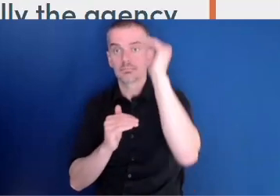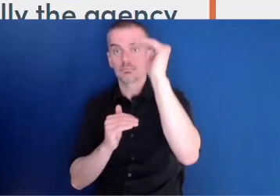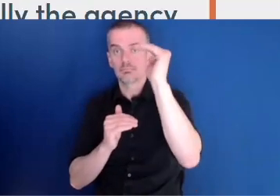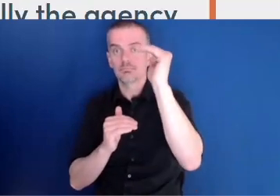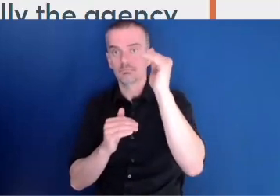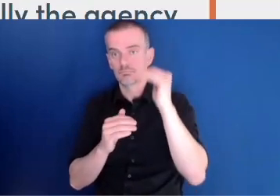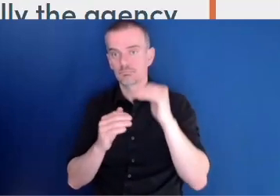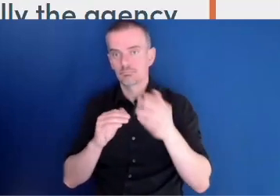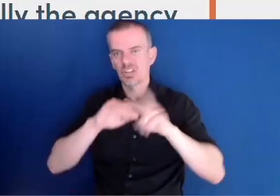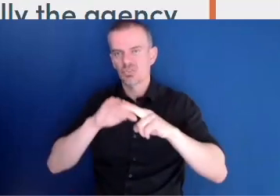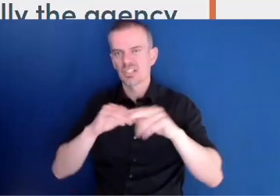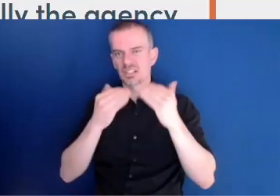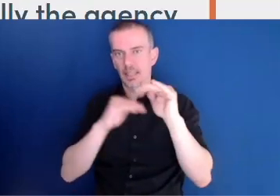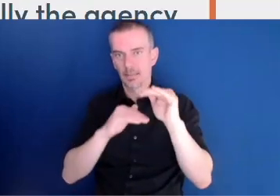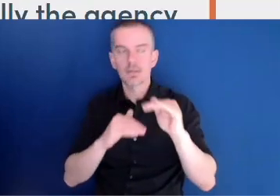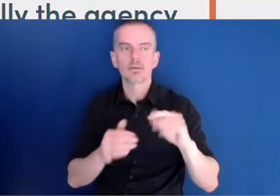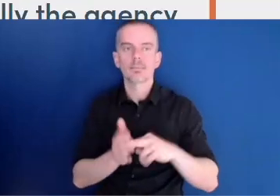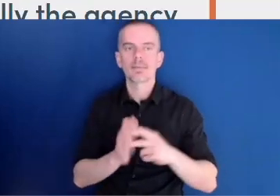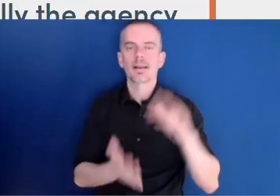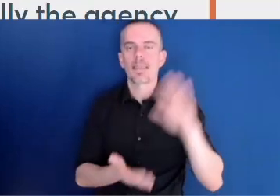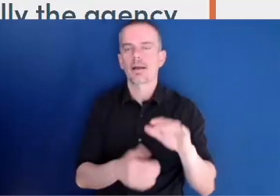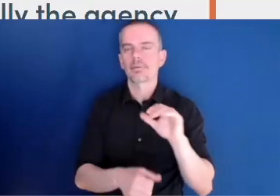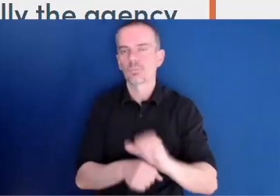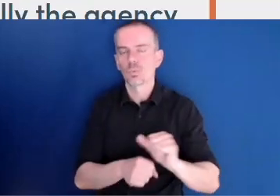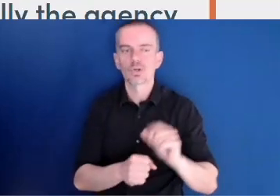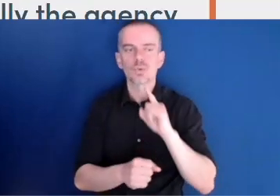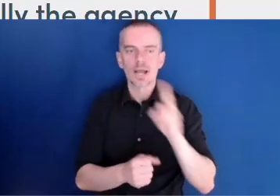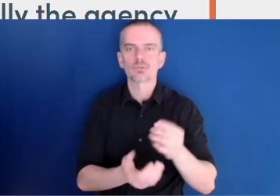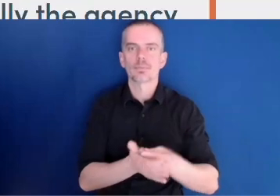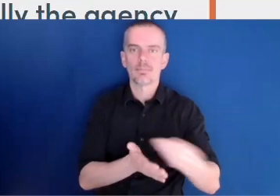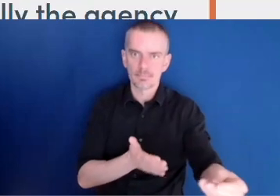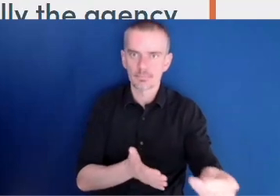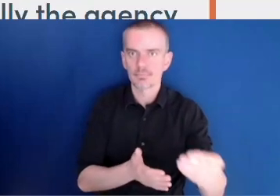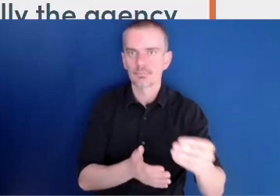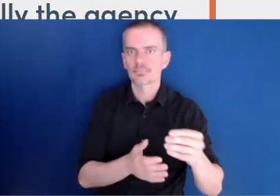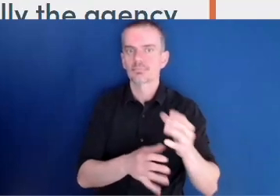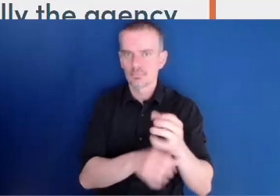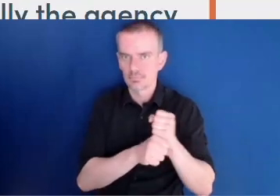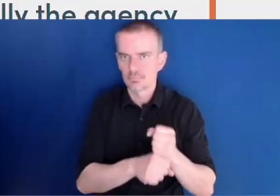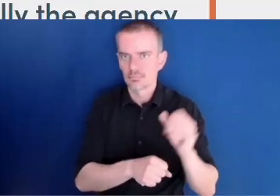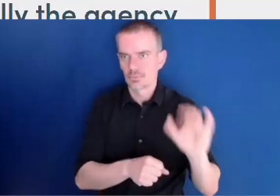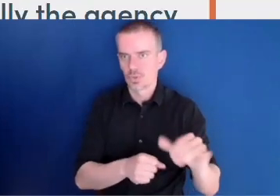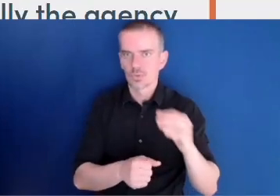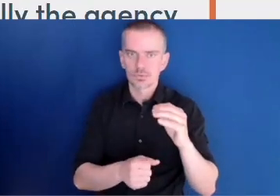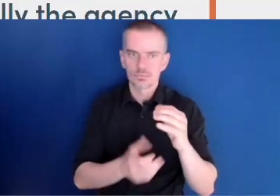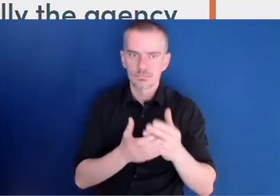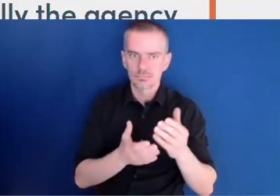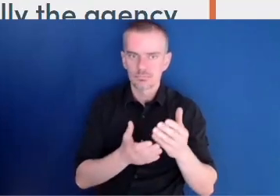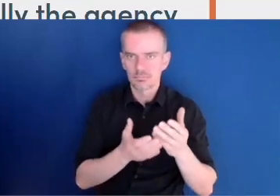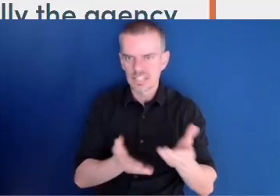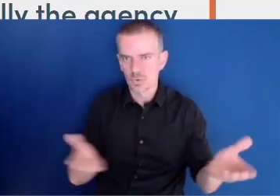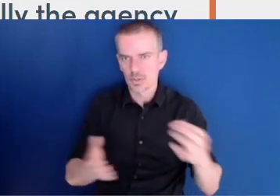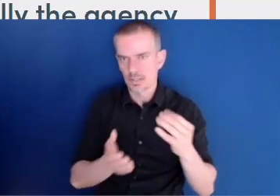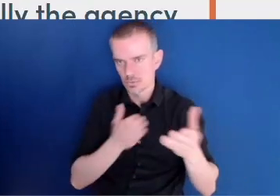into seeking out those goods and services and procuring them. But in general, if you don't have